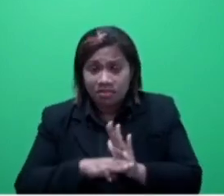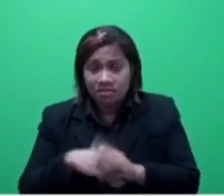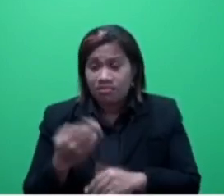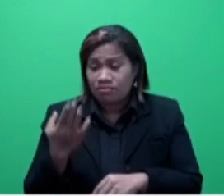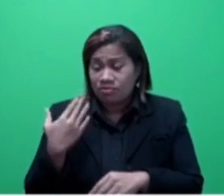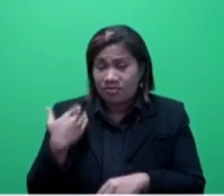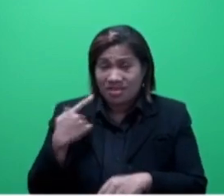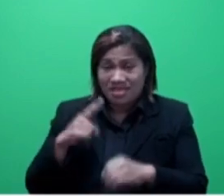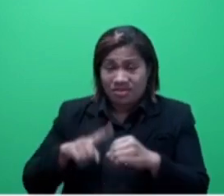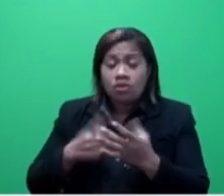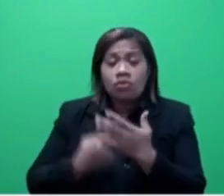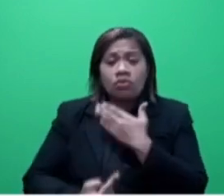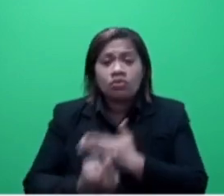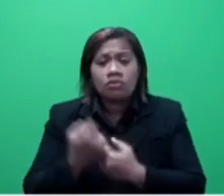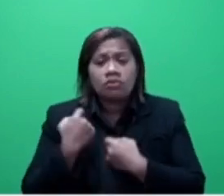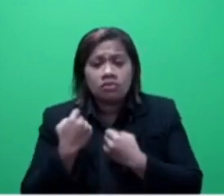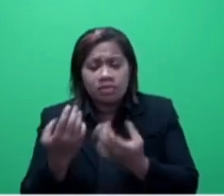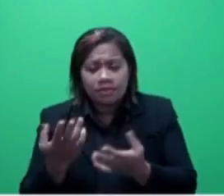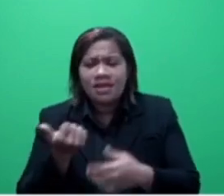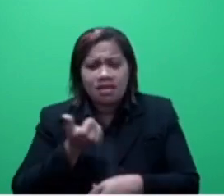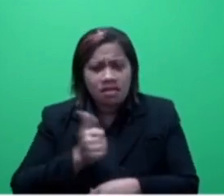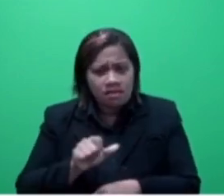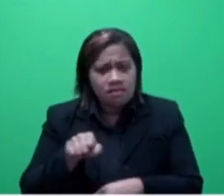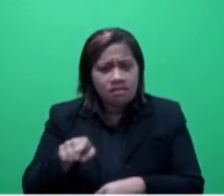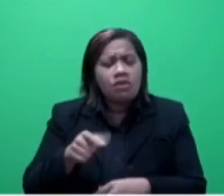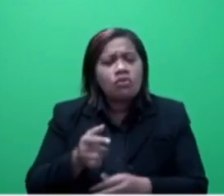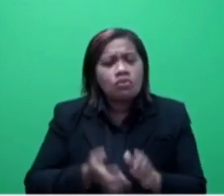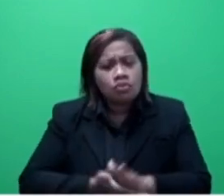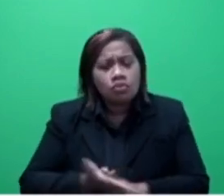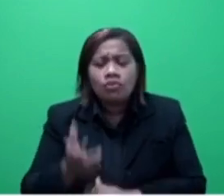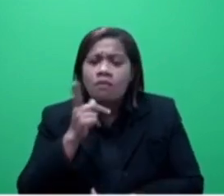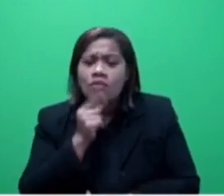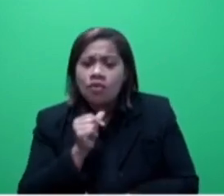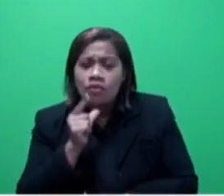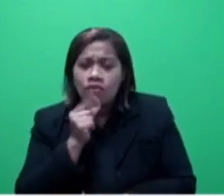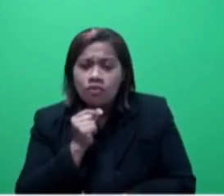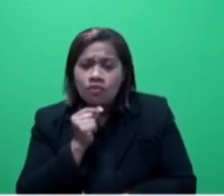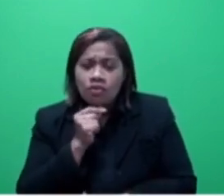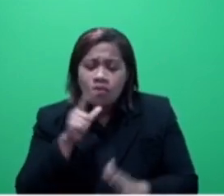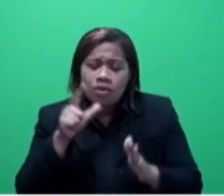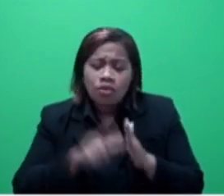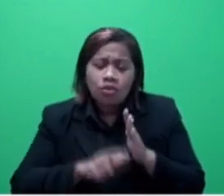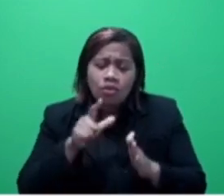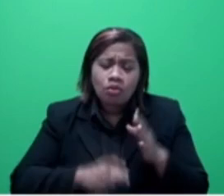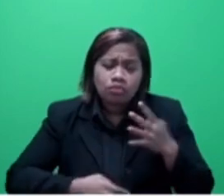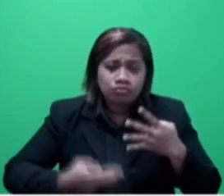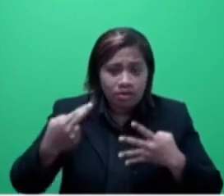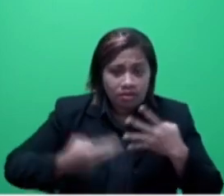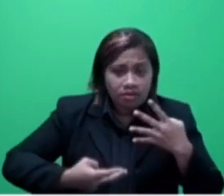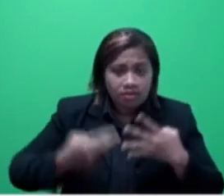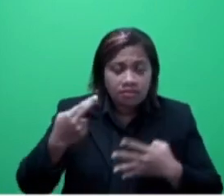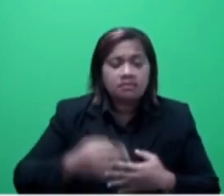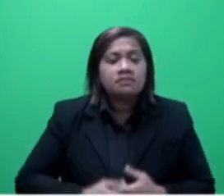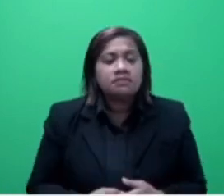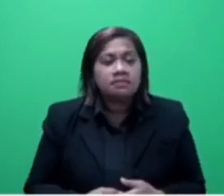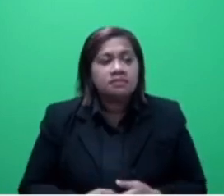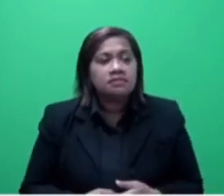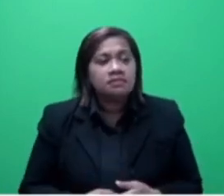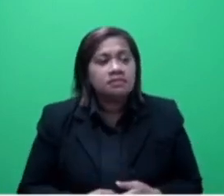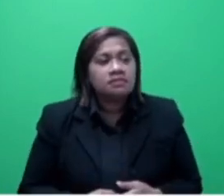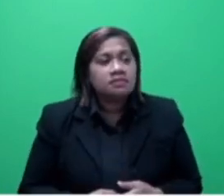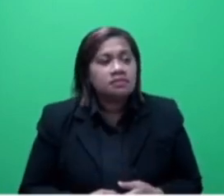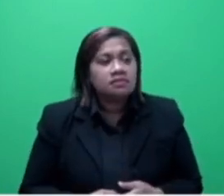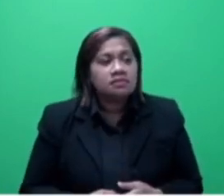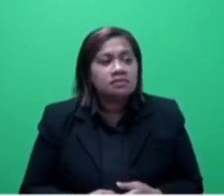FDB, Honourable Speaker, allowed them to go out and borrow at a lower rate and ultimately lend